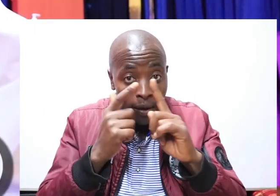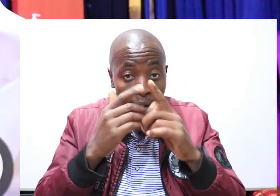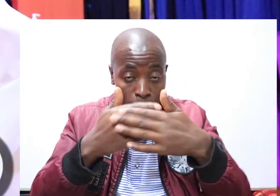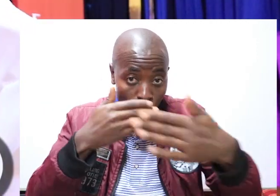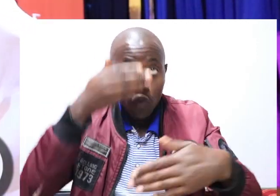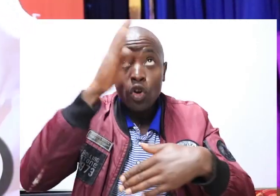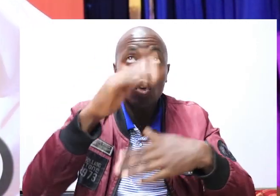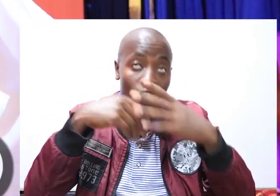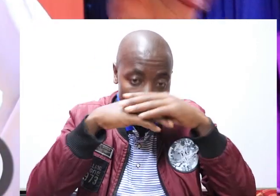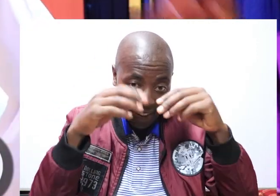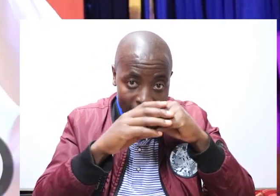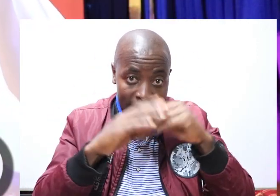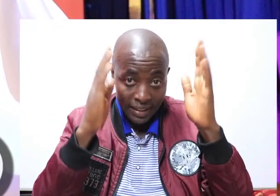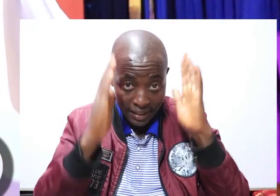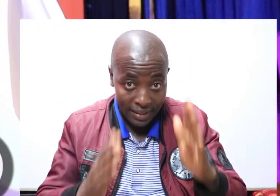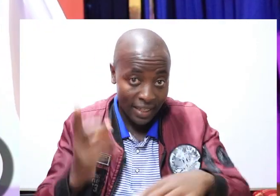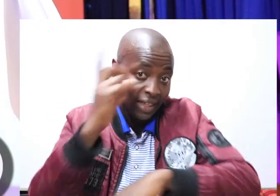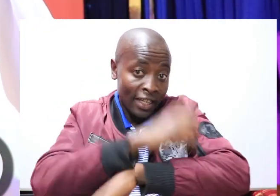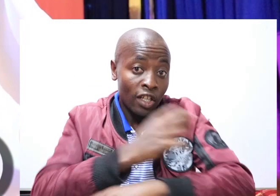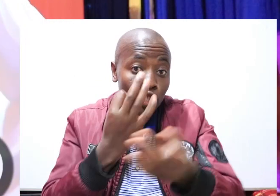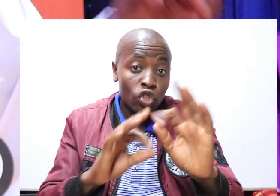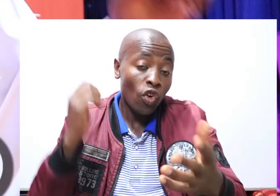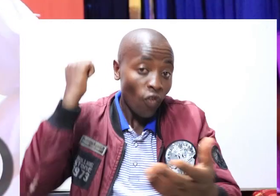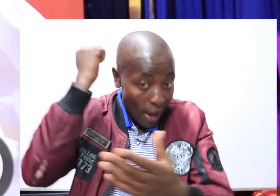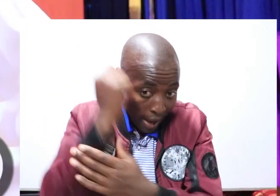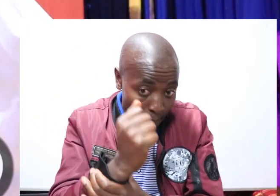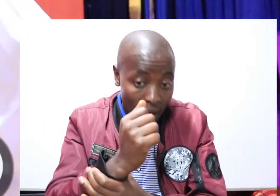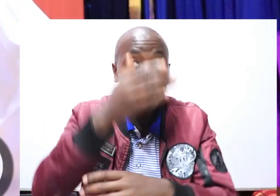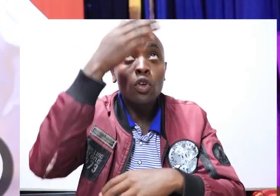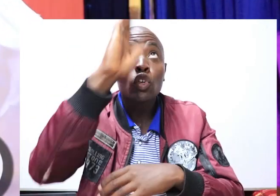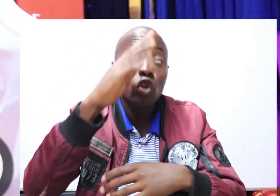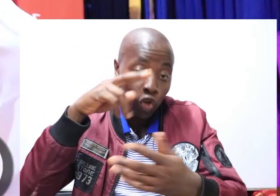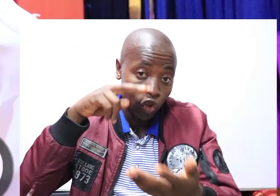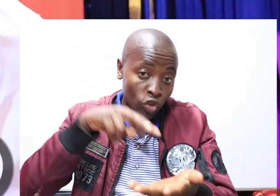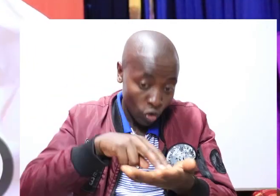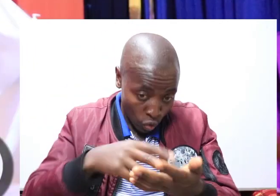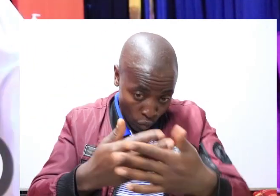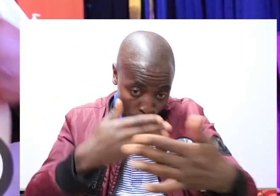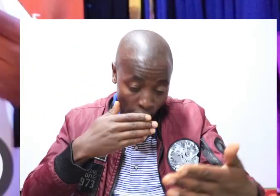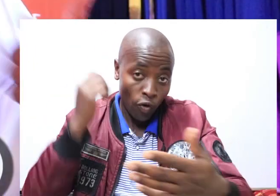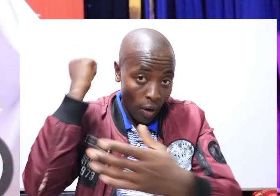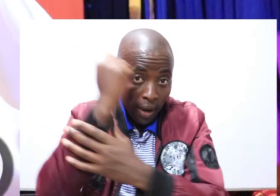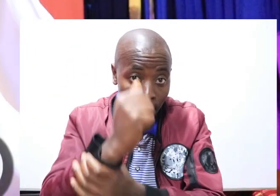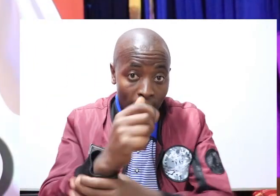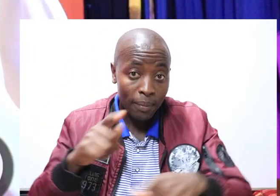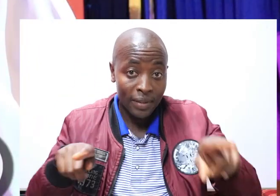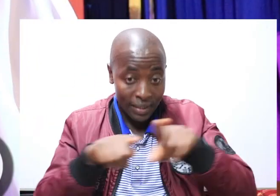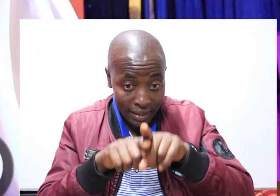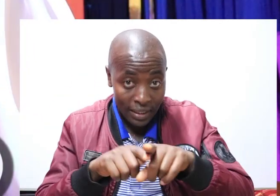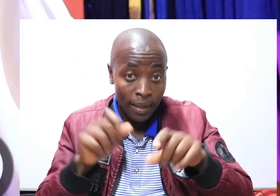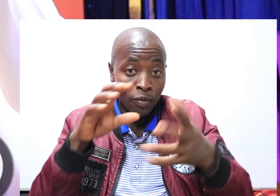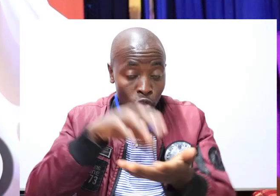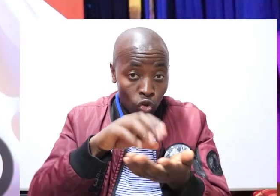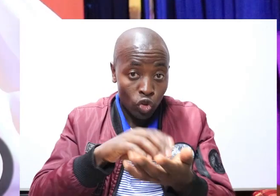our creator, and just like in the days of Abraham, God stood before Abraham and presented the case of Sodom and